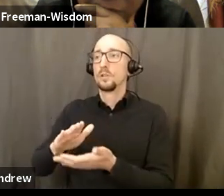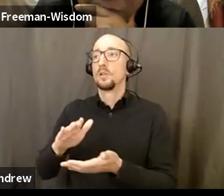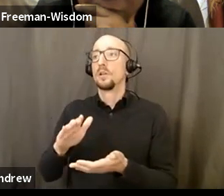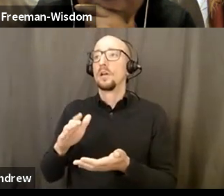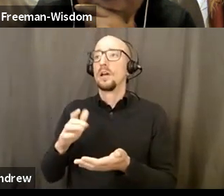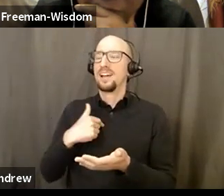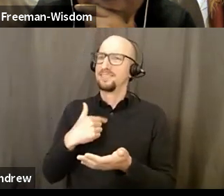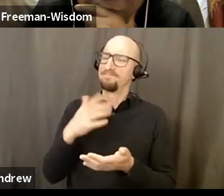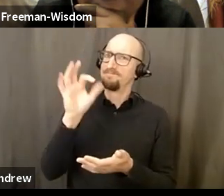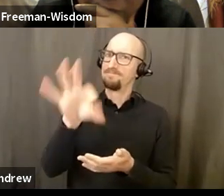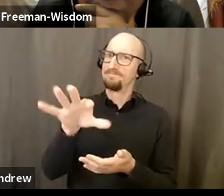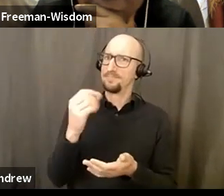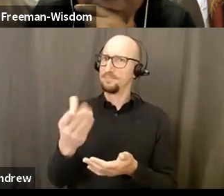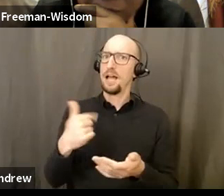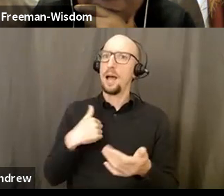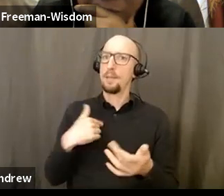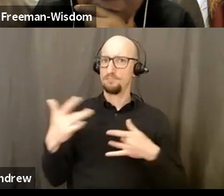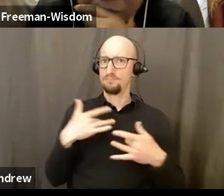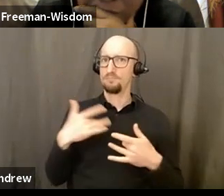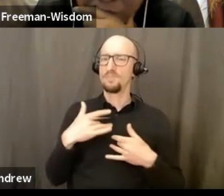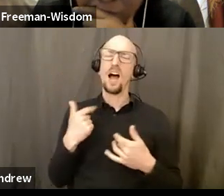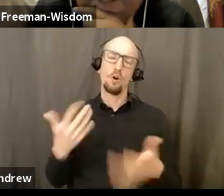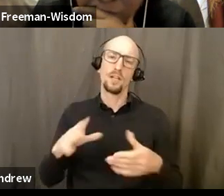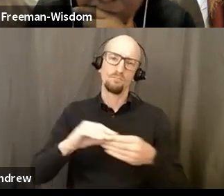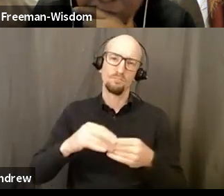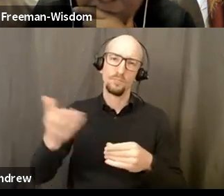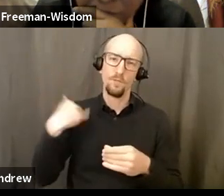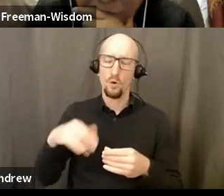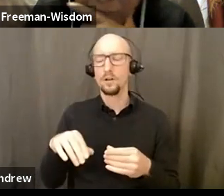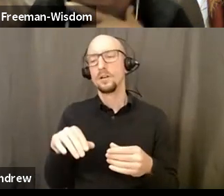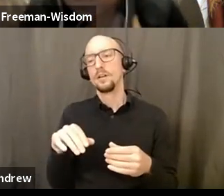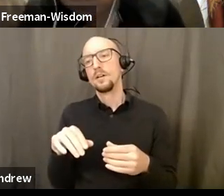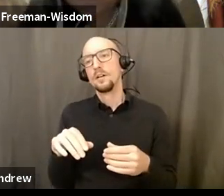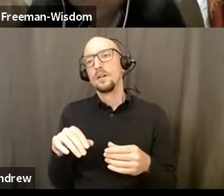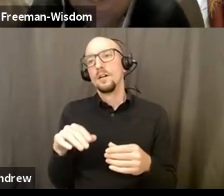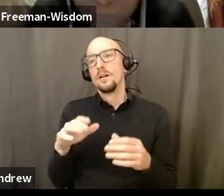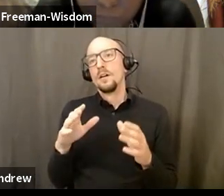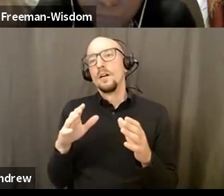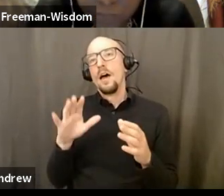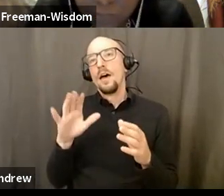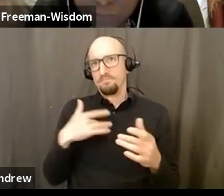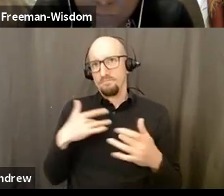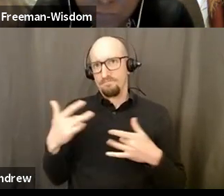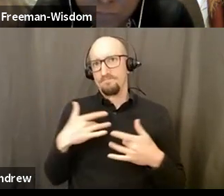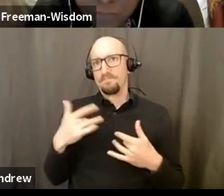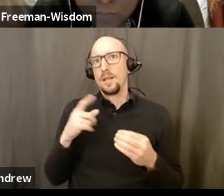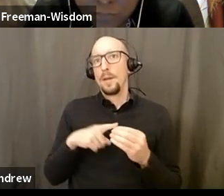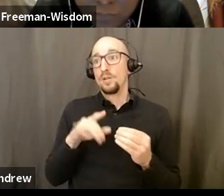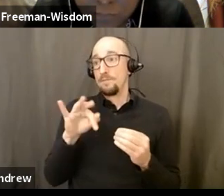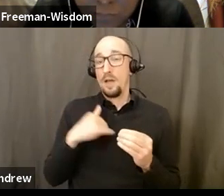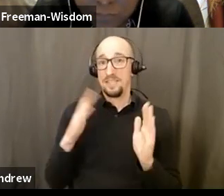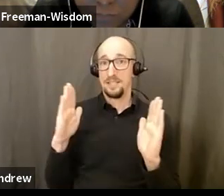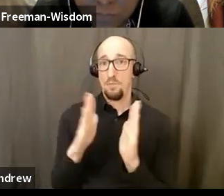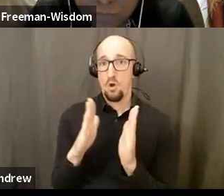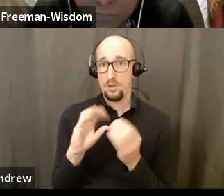worry that I have. I think I've talked about it before, of having a very small size